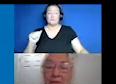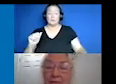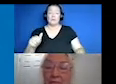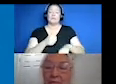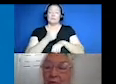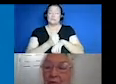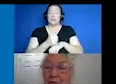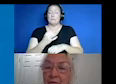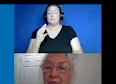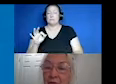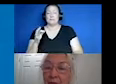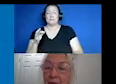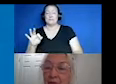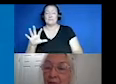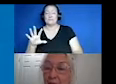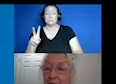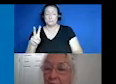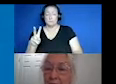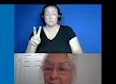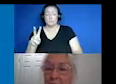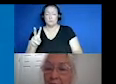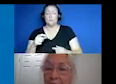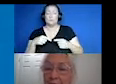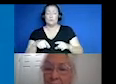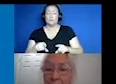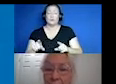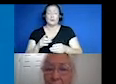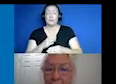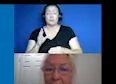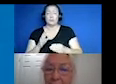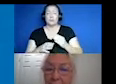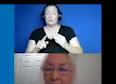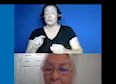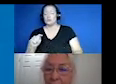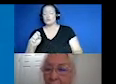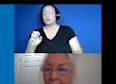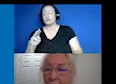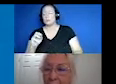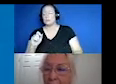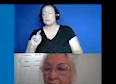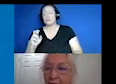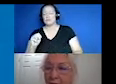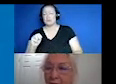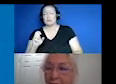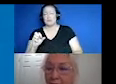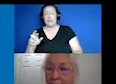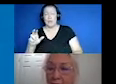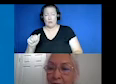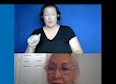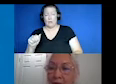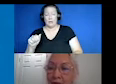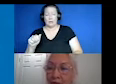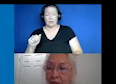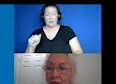in 1952 during the termination era. If you've had a